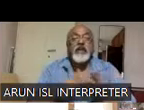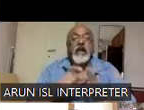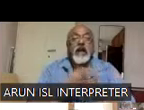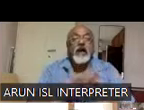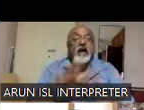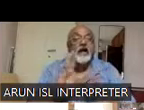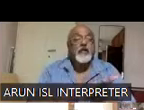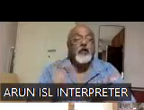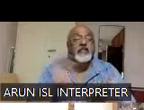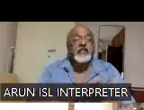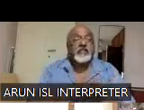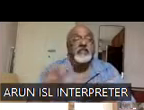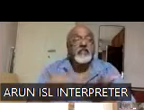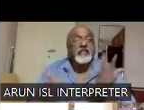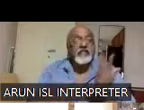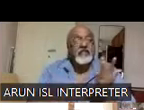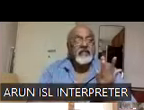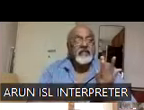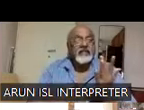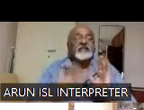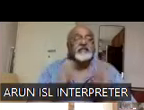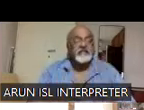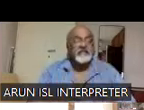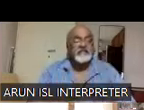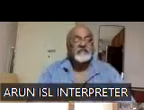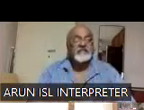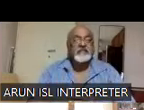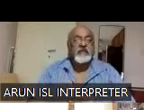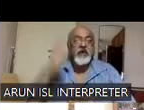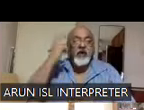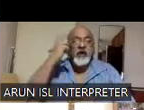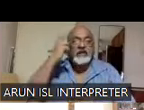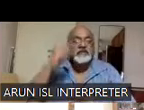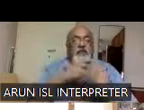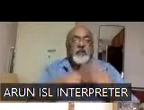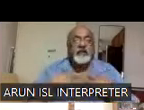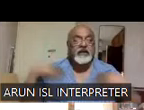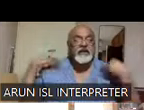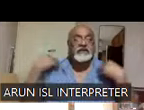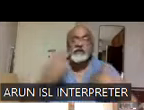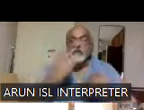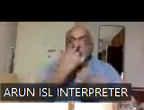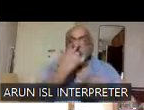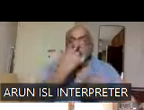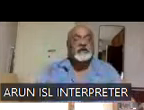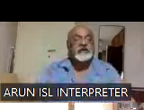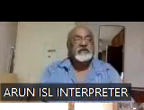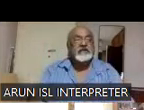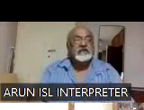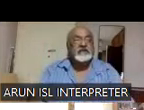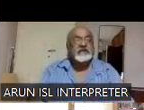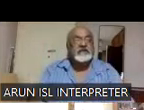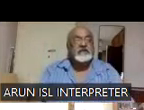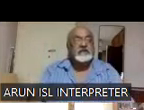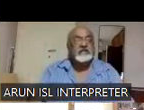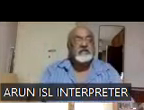a orange colored dupatta. She is visually impaired, and she has one amazing sense